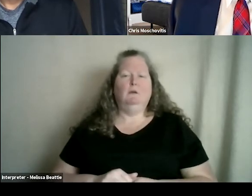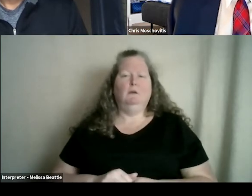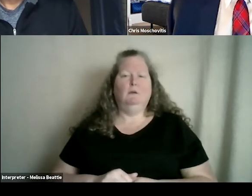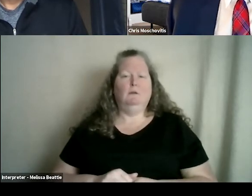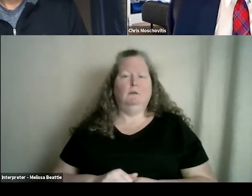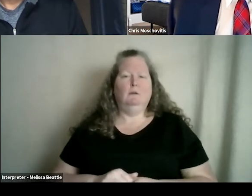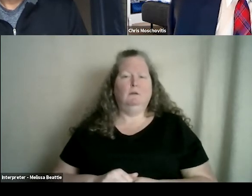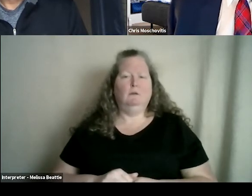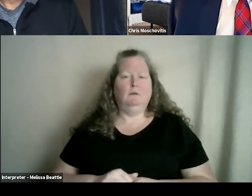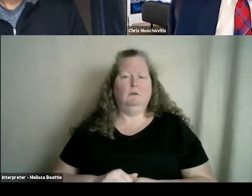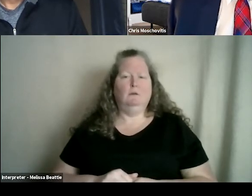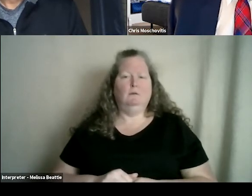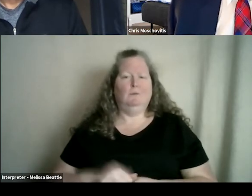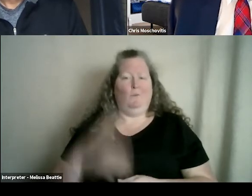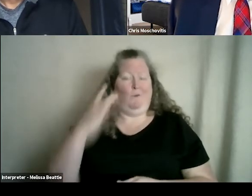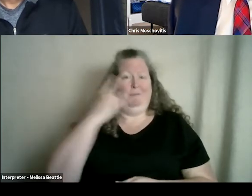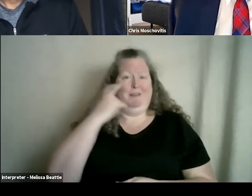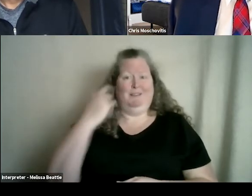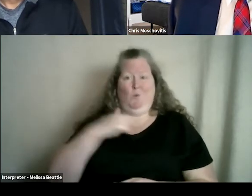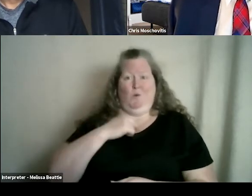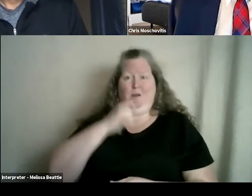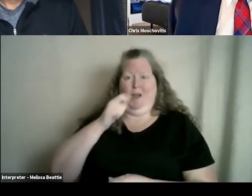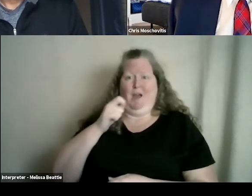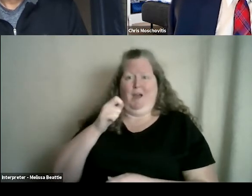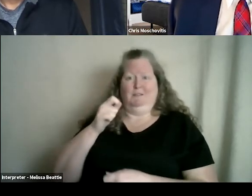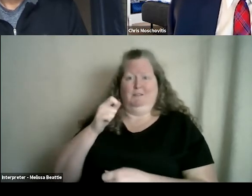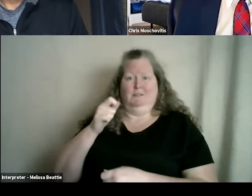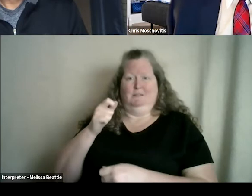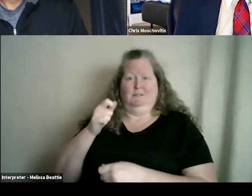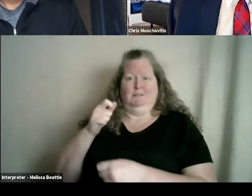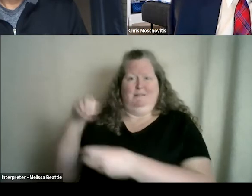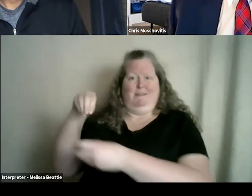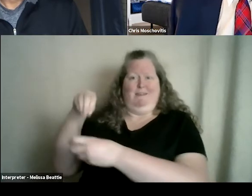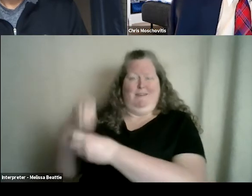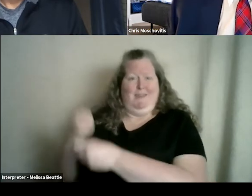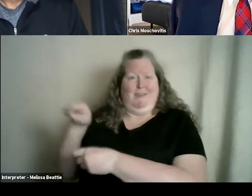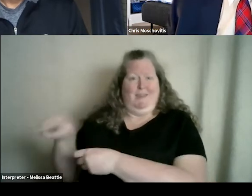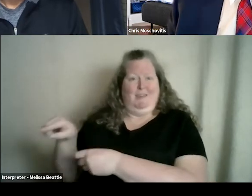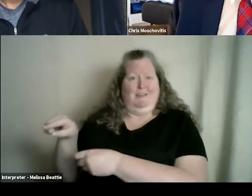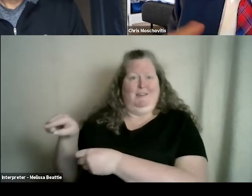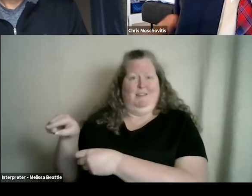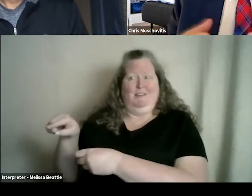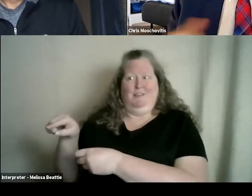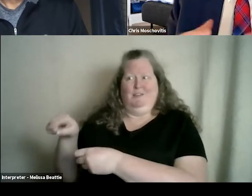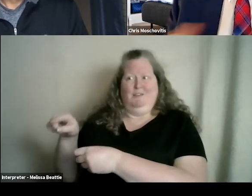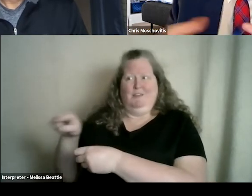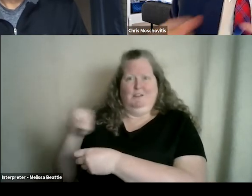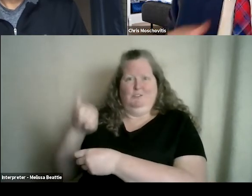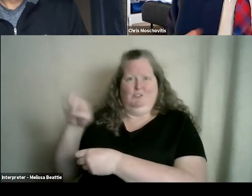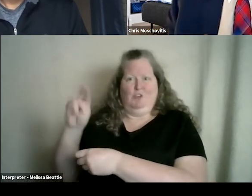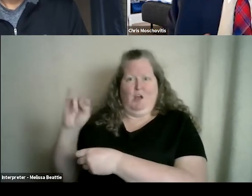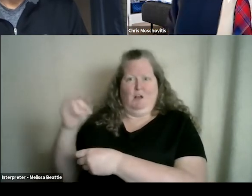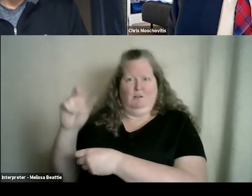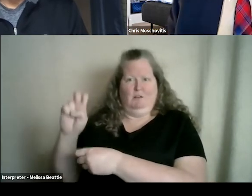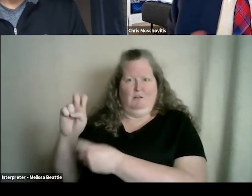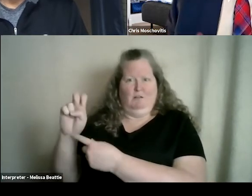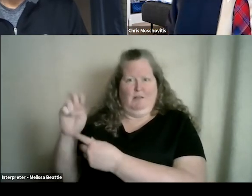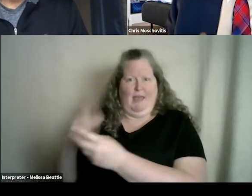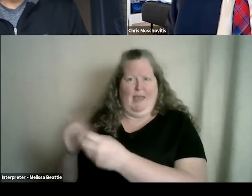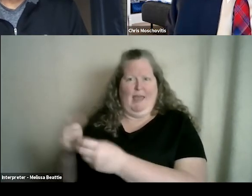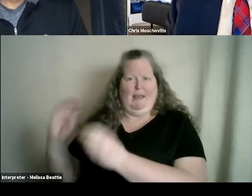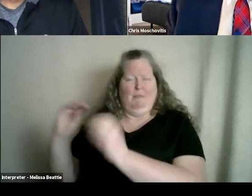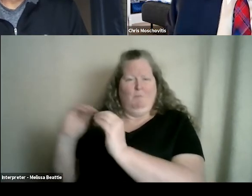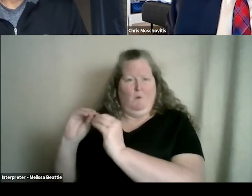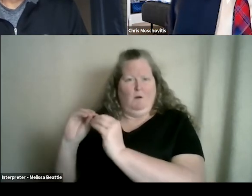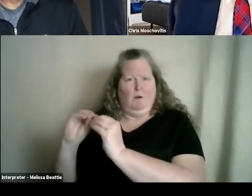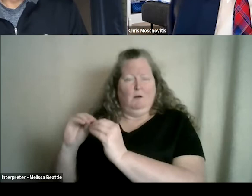we're not in the jungle anymore. So we need to take care of one another. We need to take care of one another as society. That's what society means, that we take care